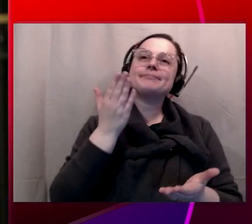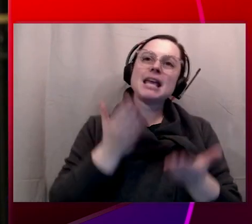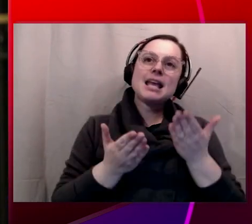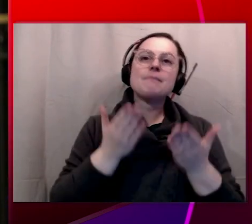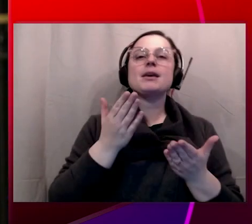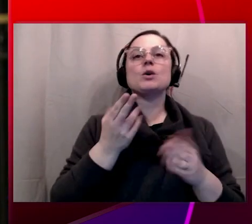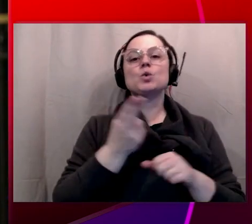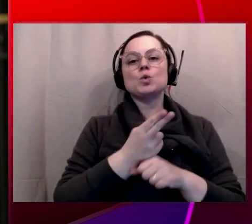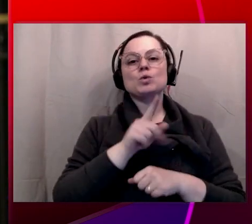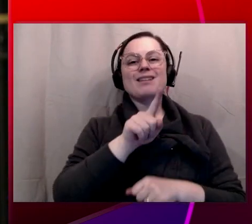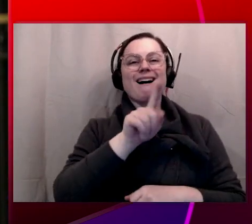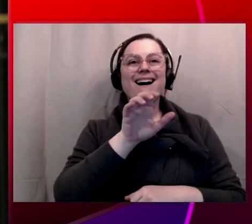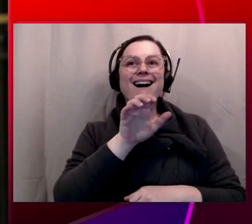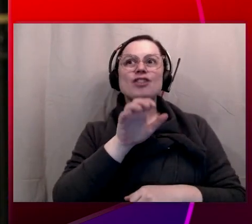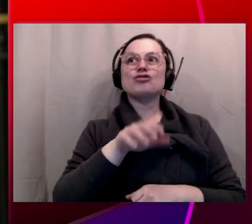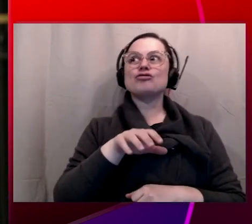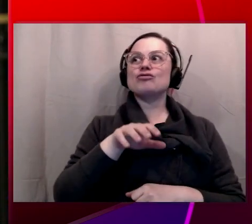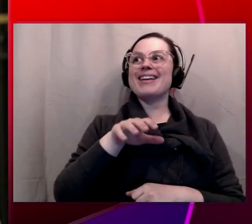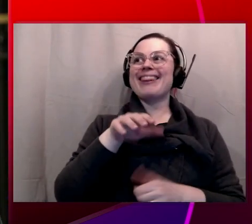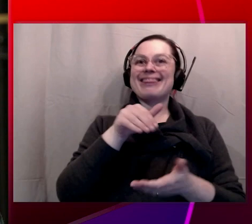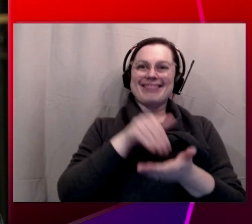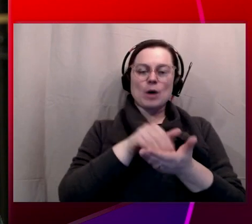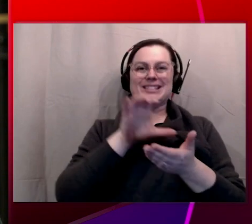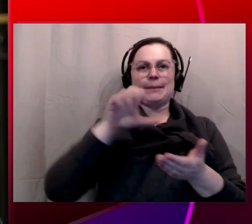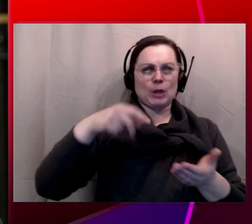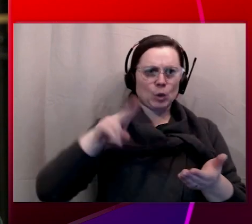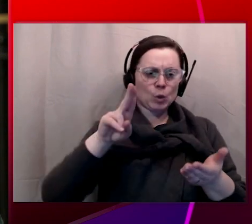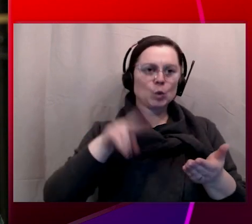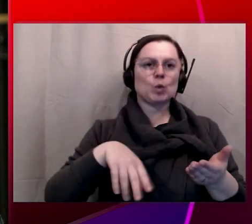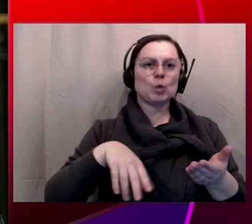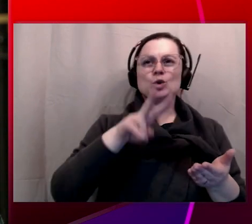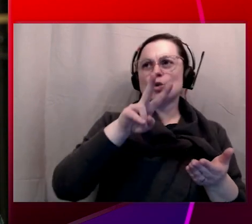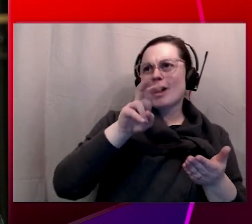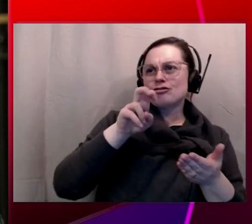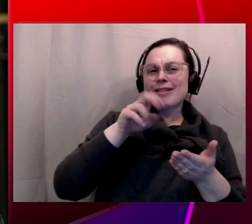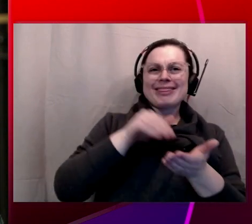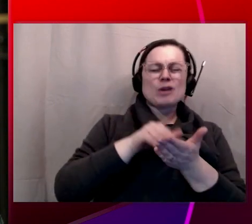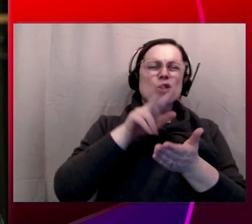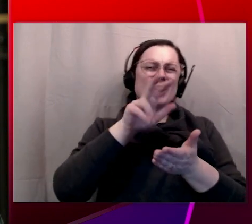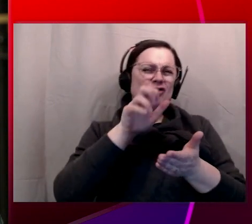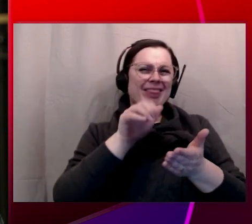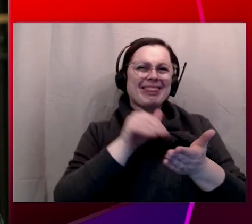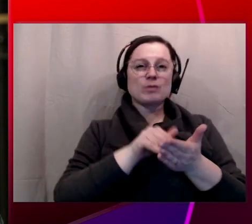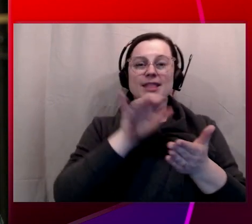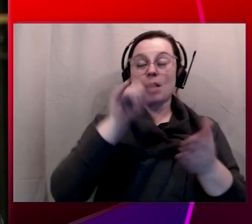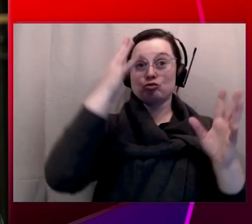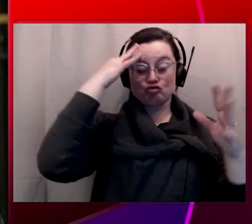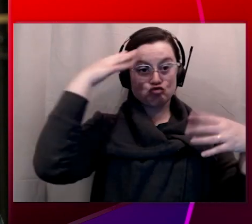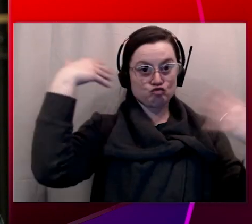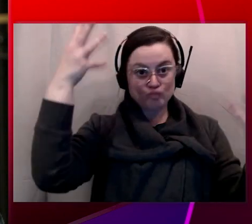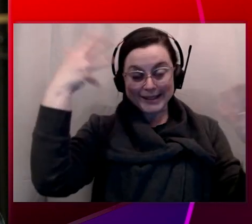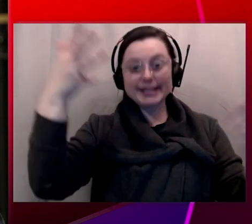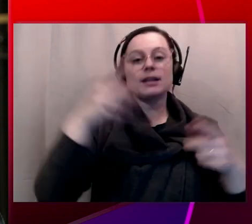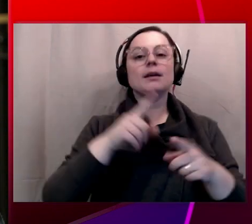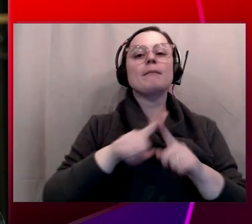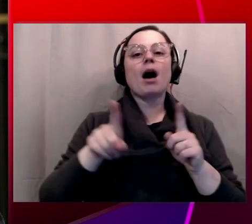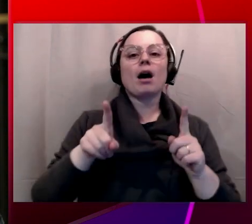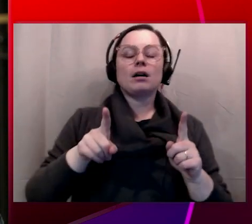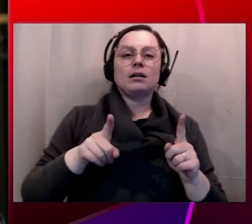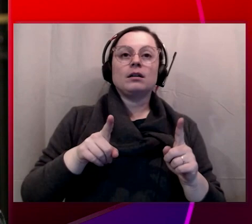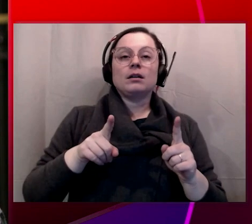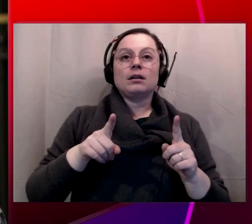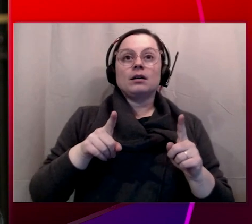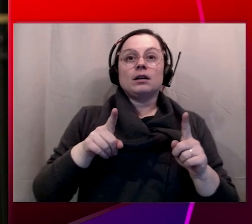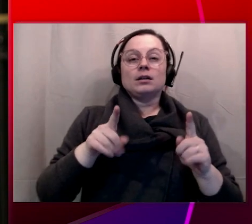a few hundred thousand CPUs, and that was insane. But it, takes a lot more effort to